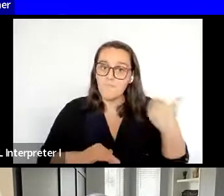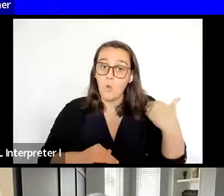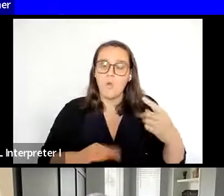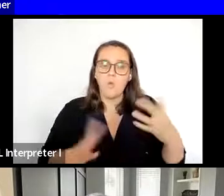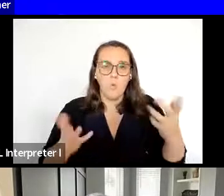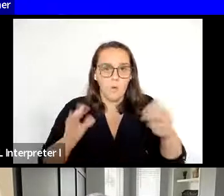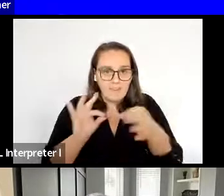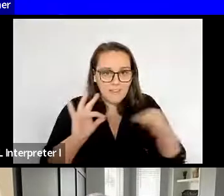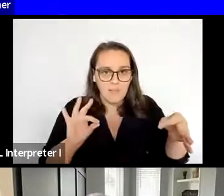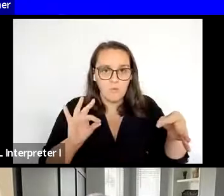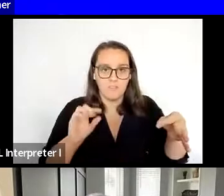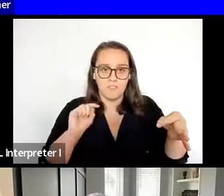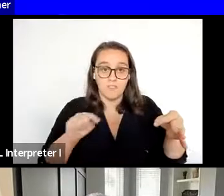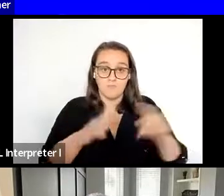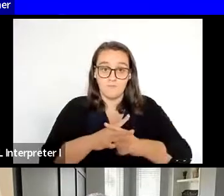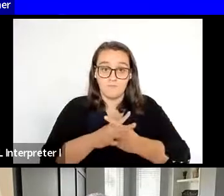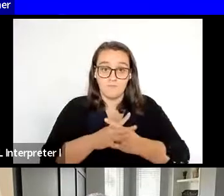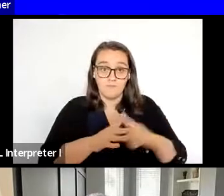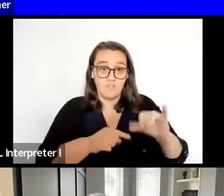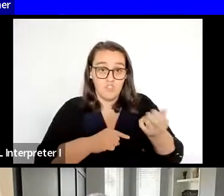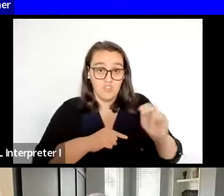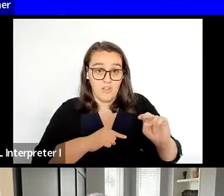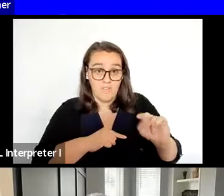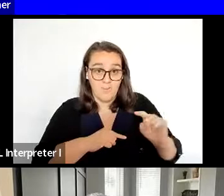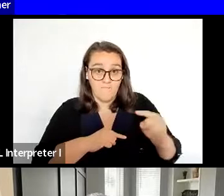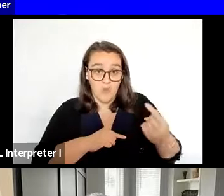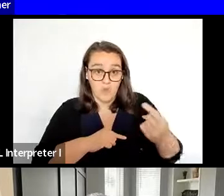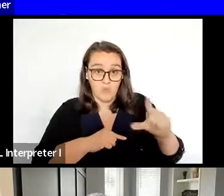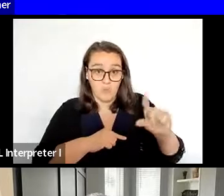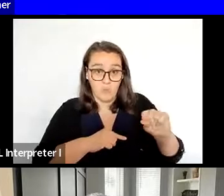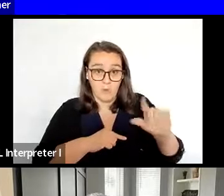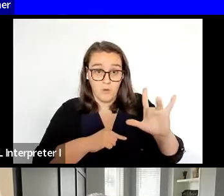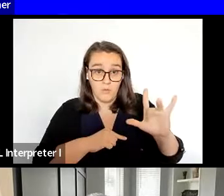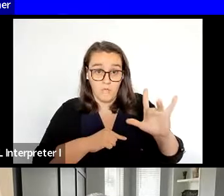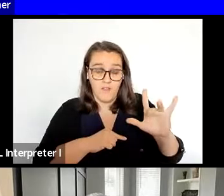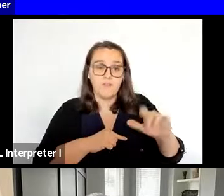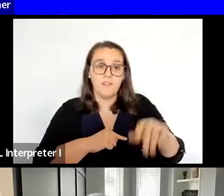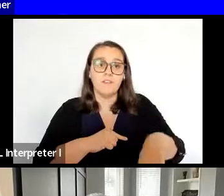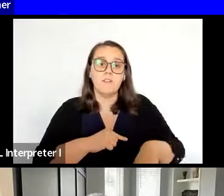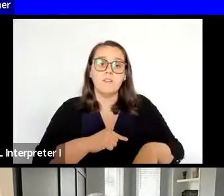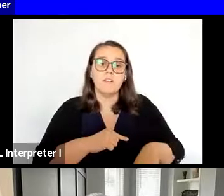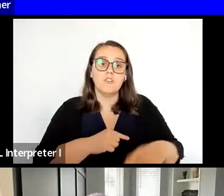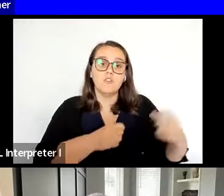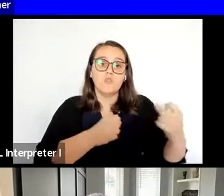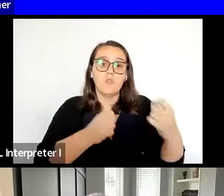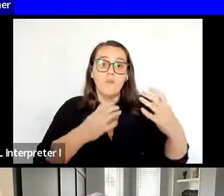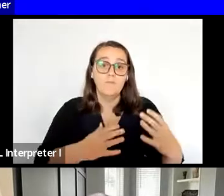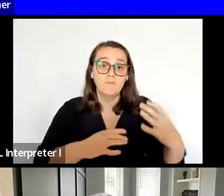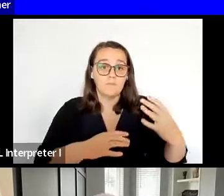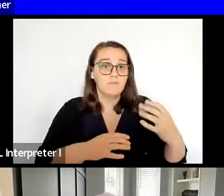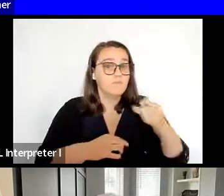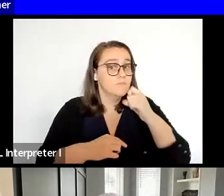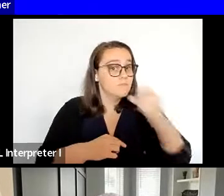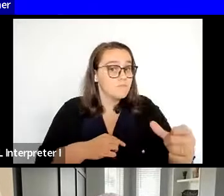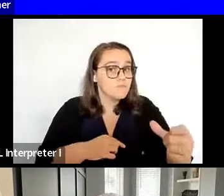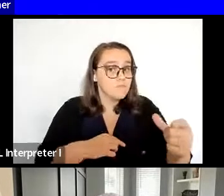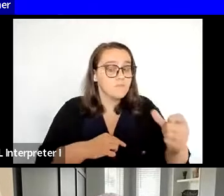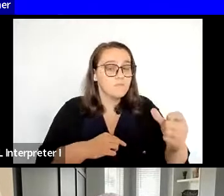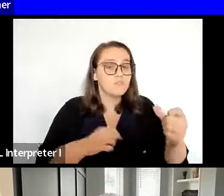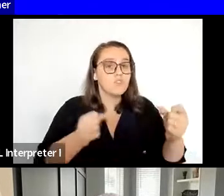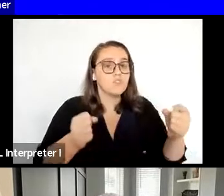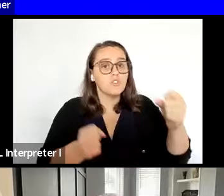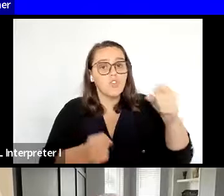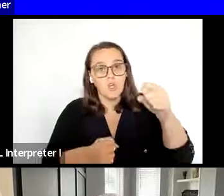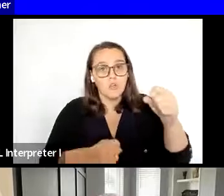says, beginning January 1st, 2025, a motor vehicle operator shall not make a turn when facing a